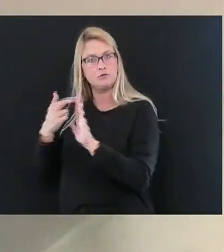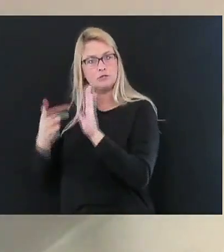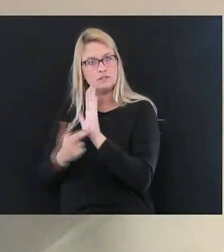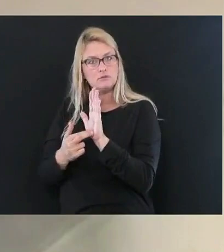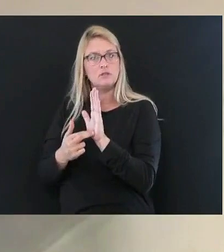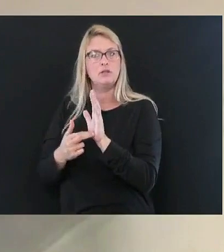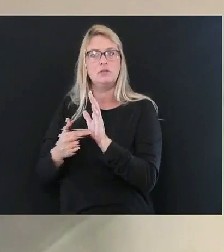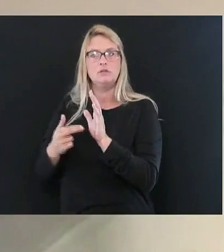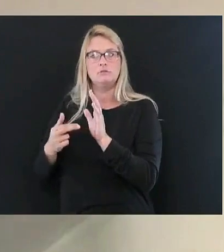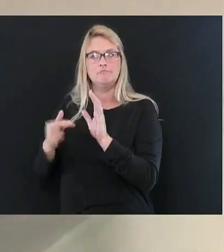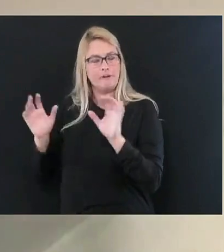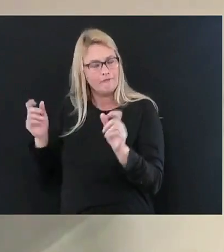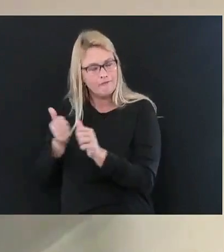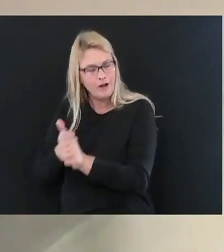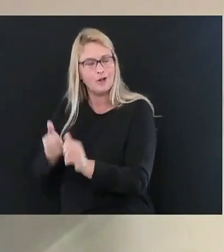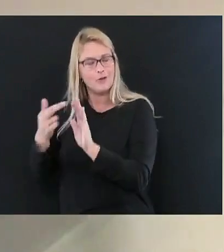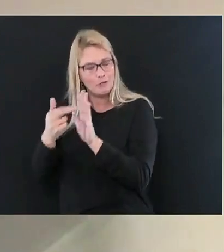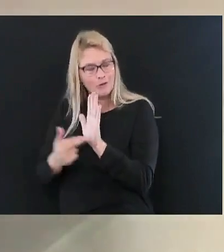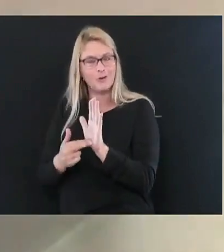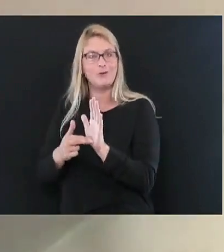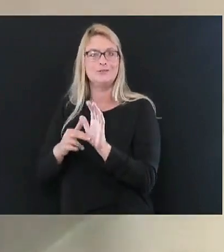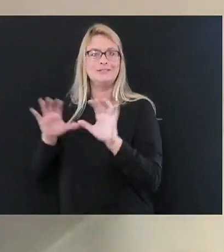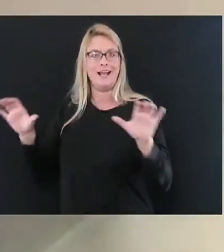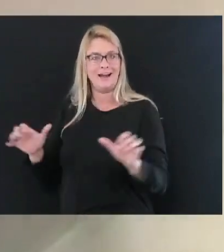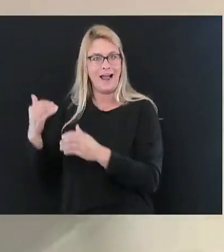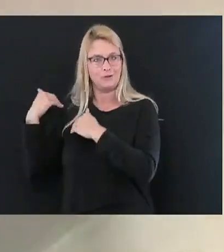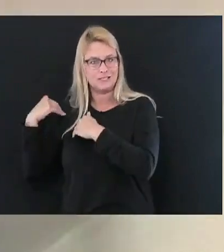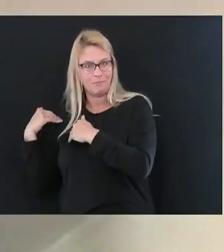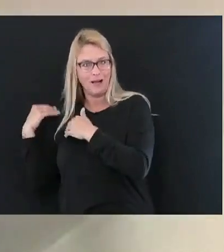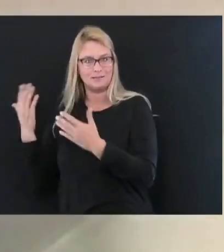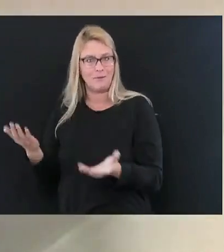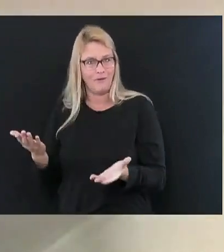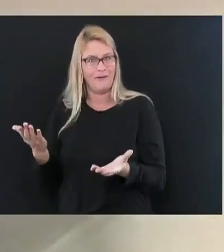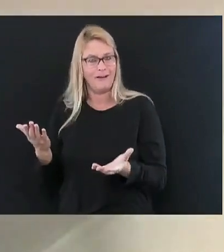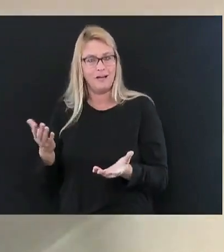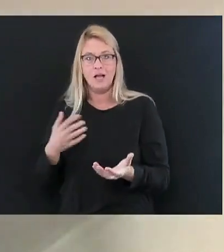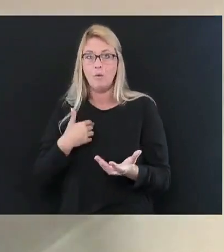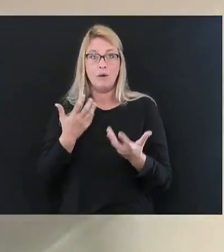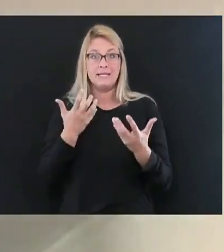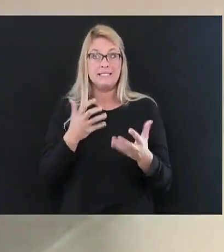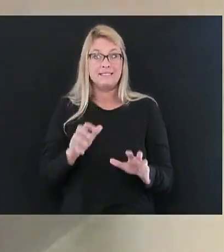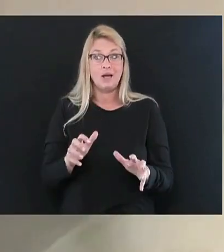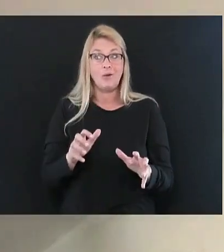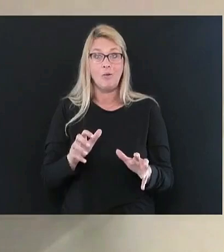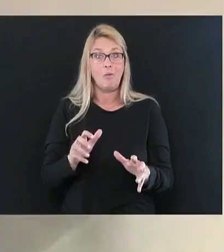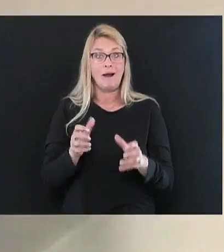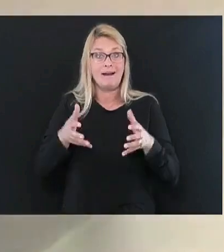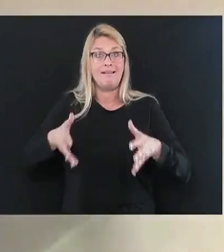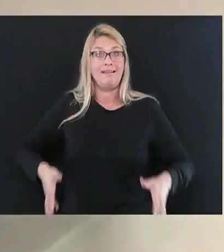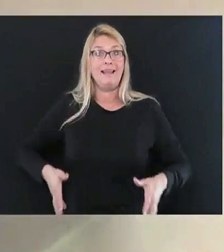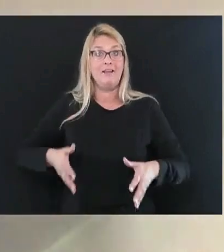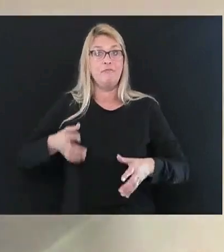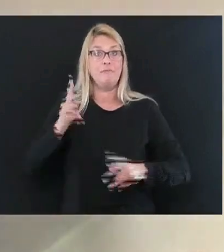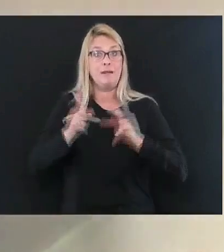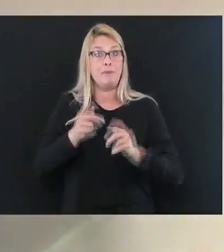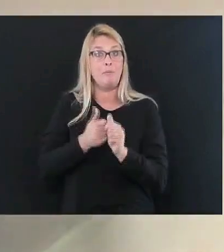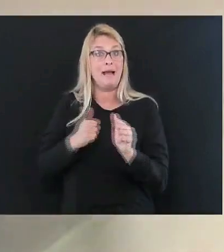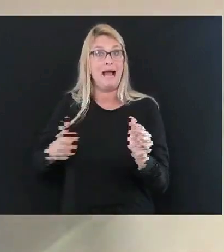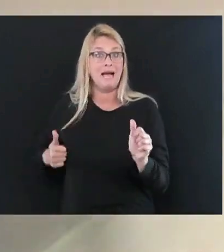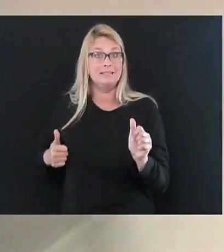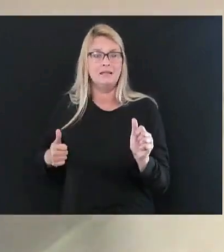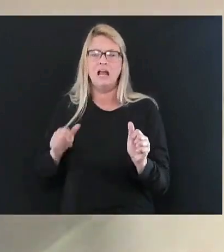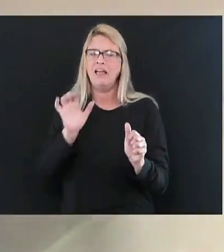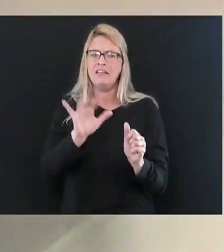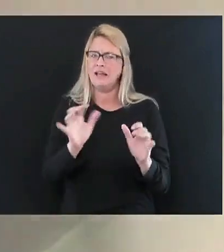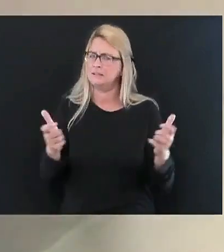each other, and also making sure that we don't leave a generation of people behind is incredibly challenging. And I would